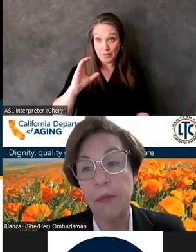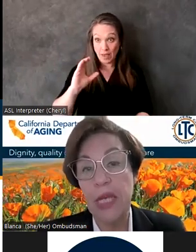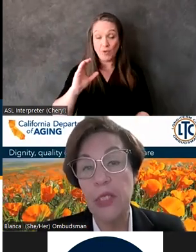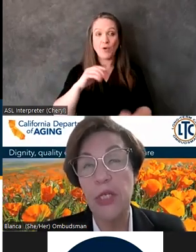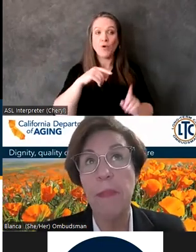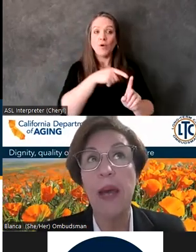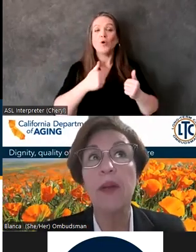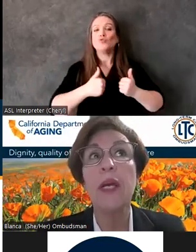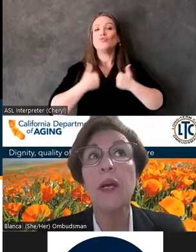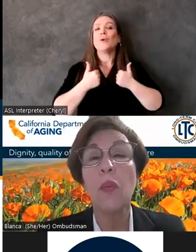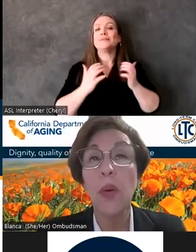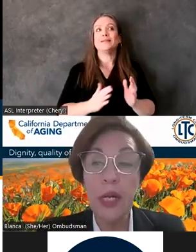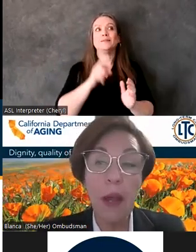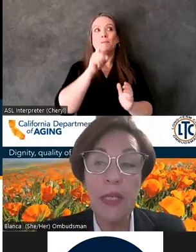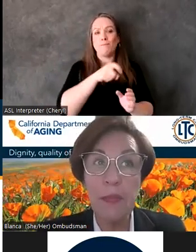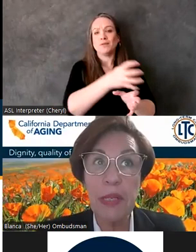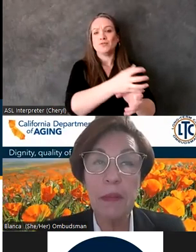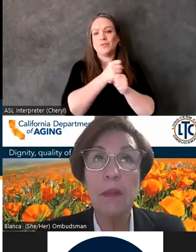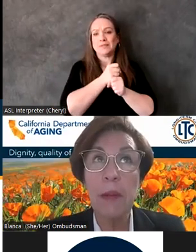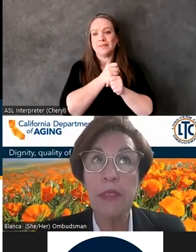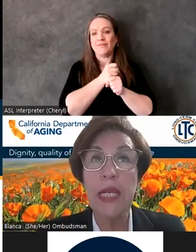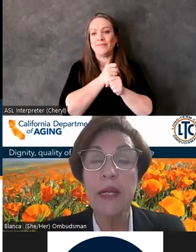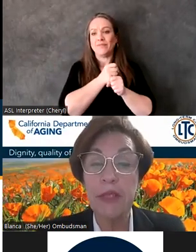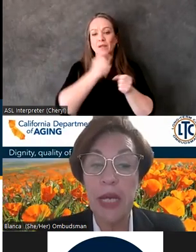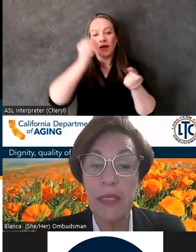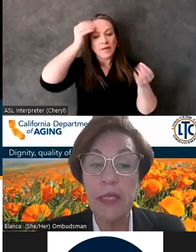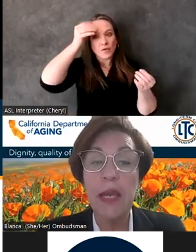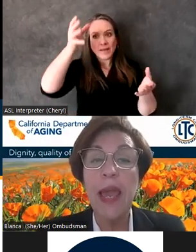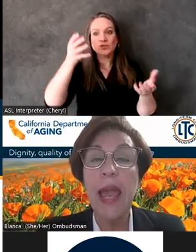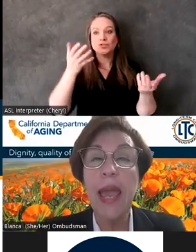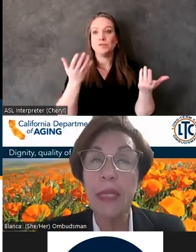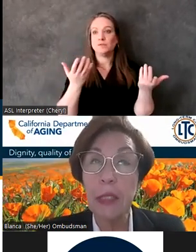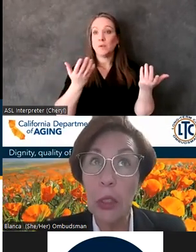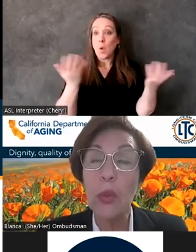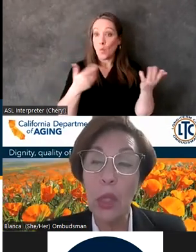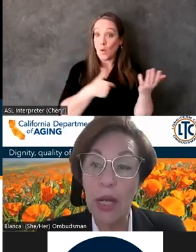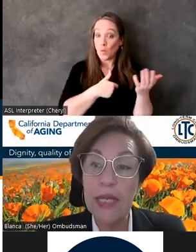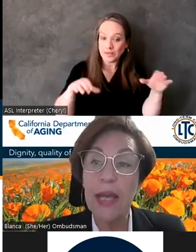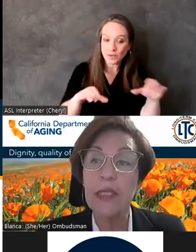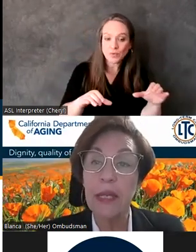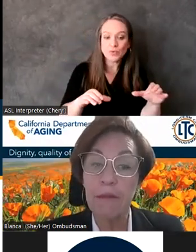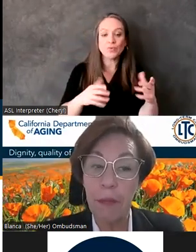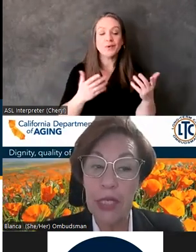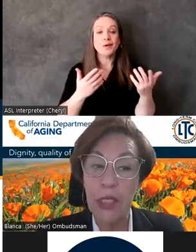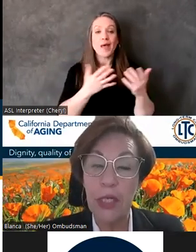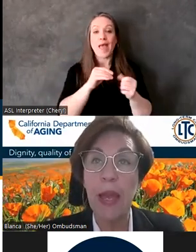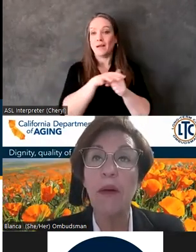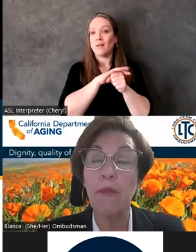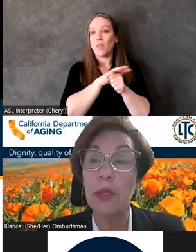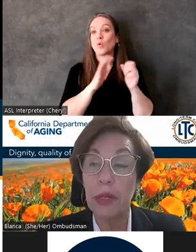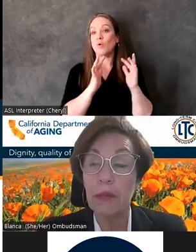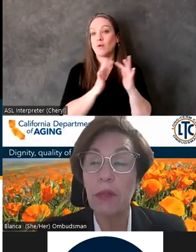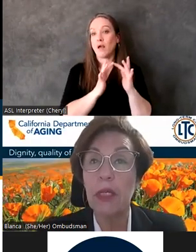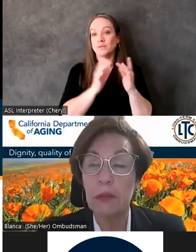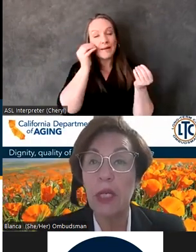the information about what an ombudsman representative does and the local contact information